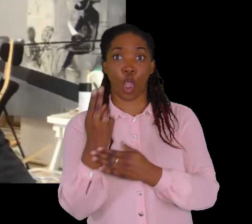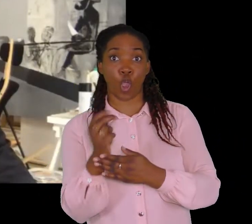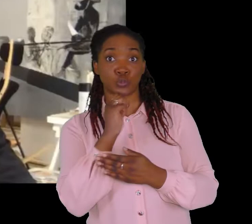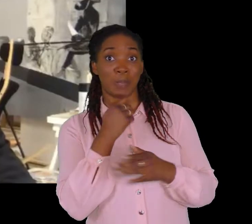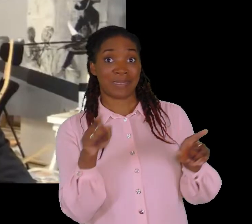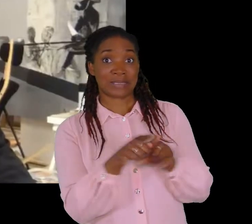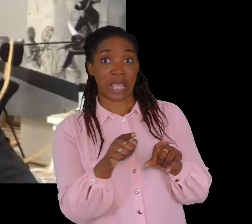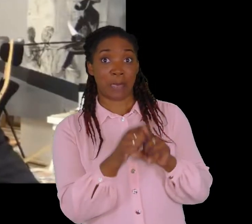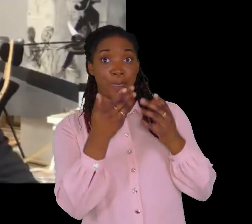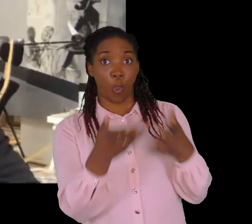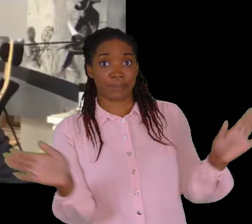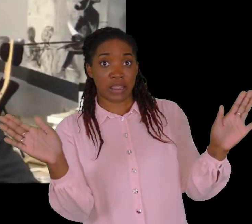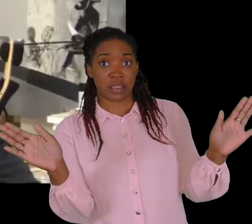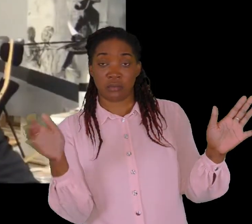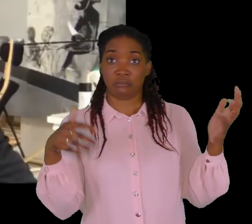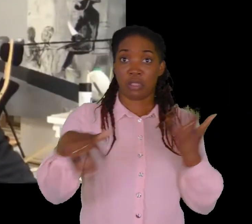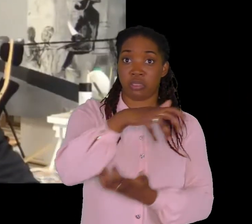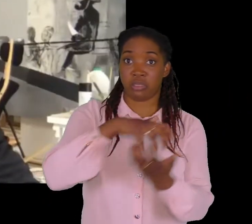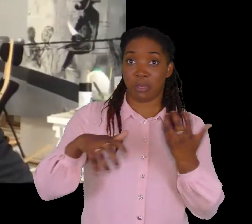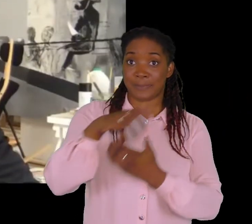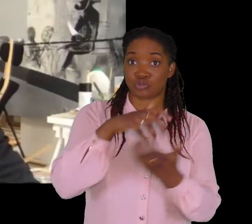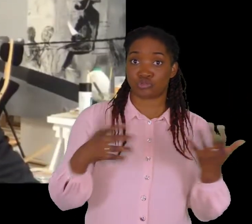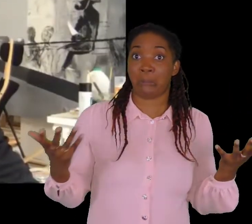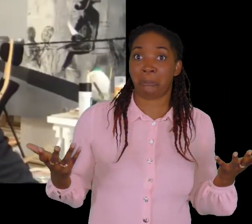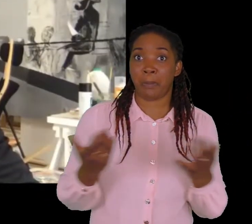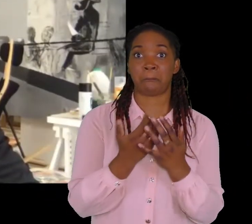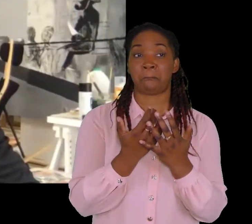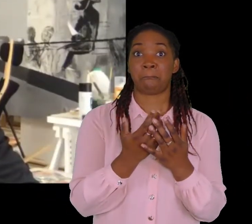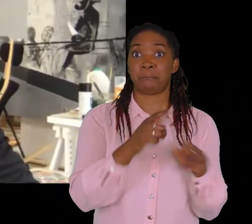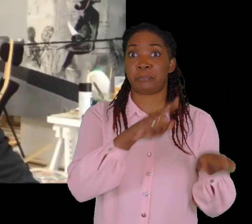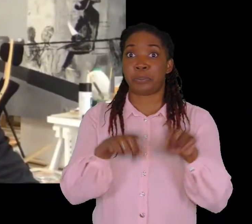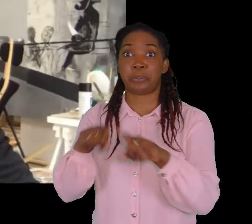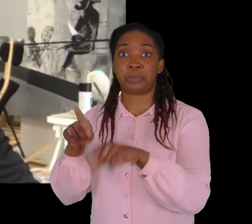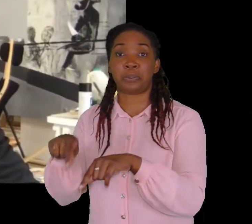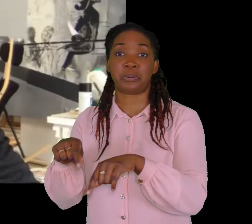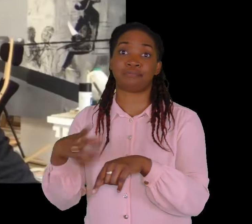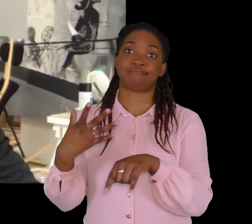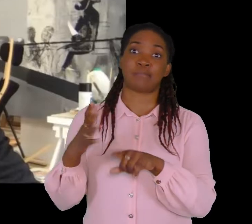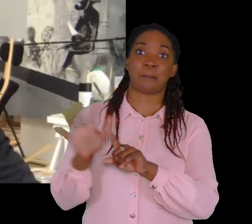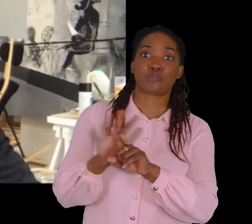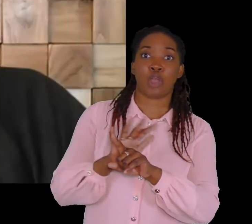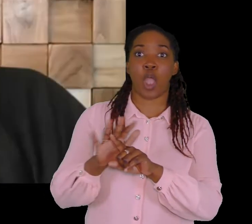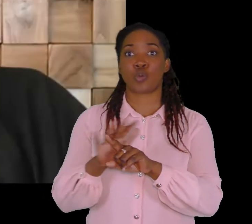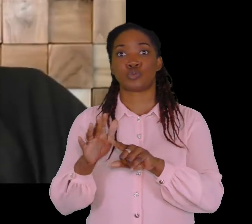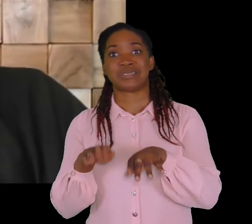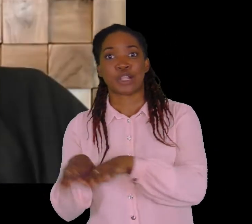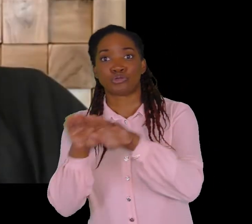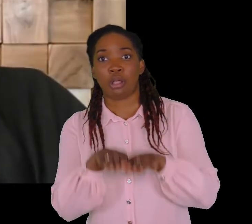of multi-mixture of ethnicities and nationalities. Yeah, absolutely.